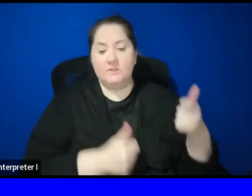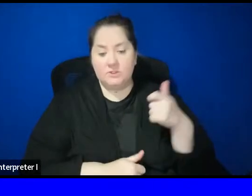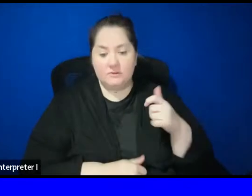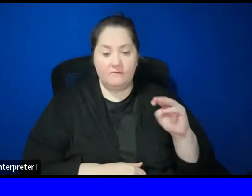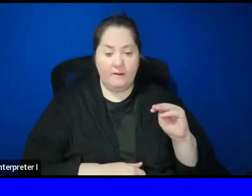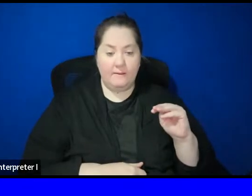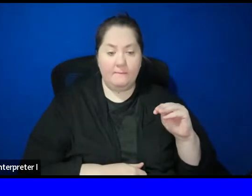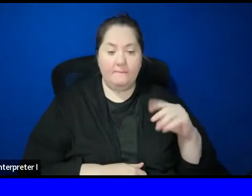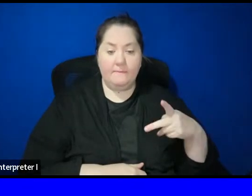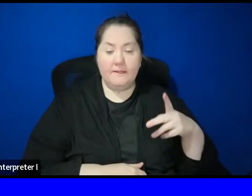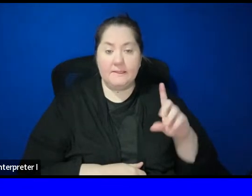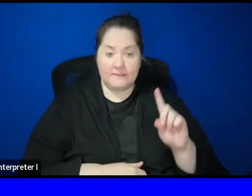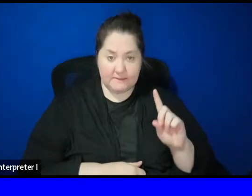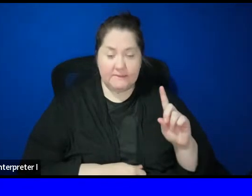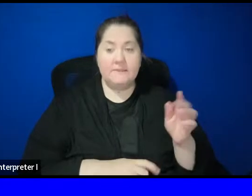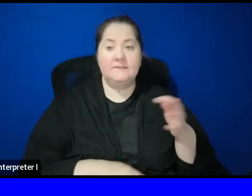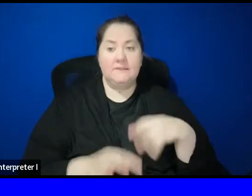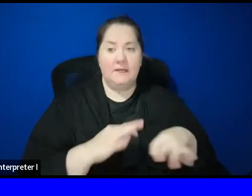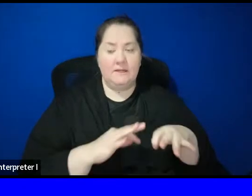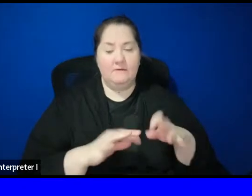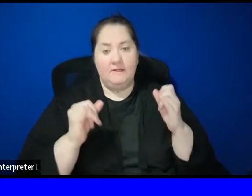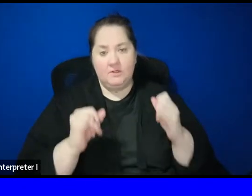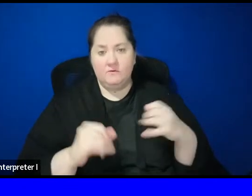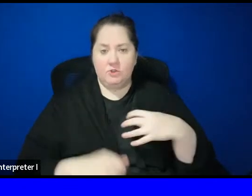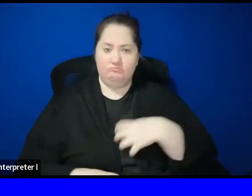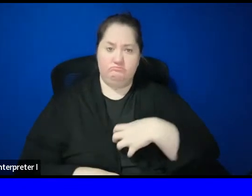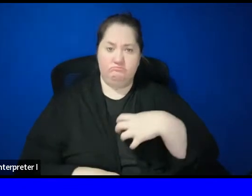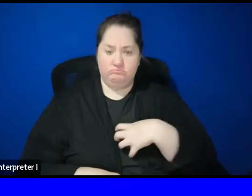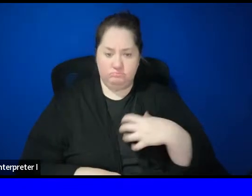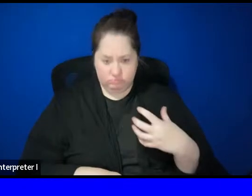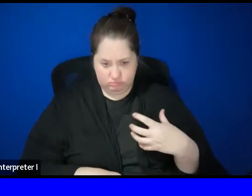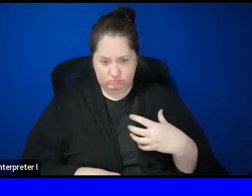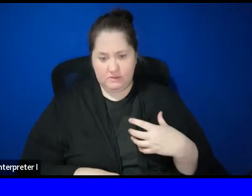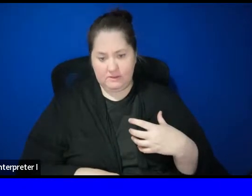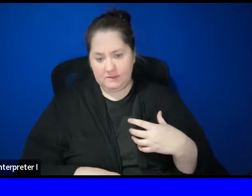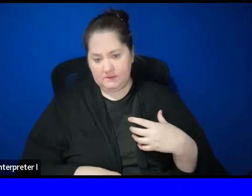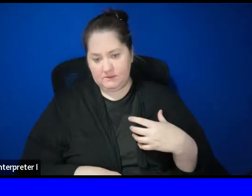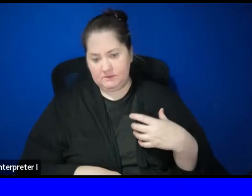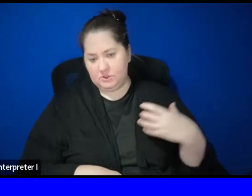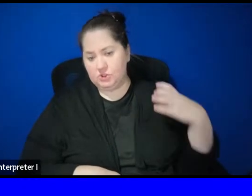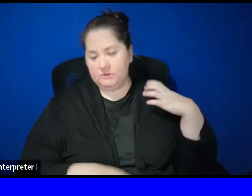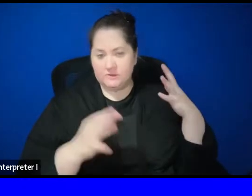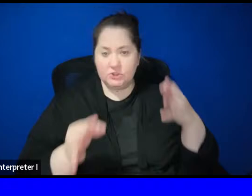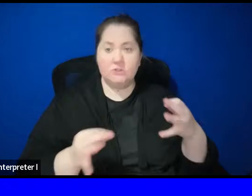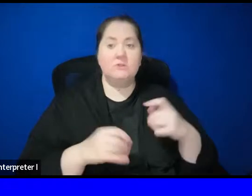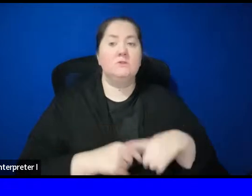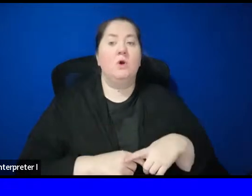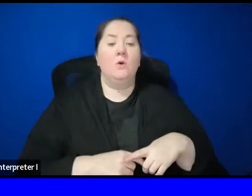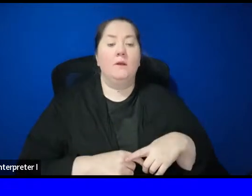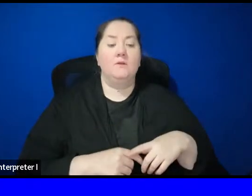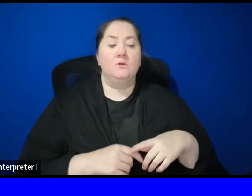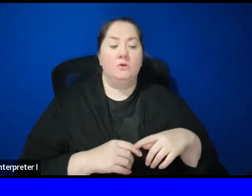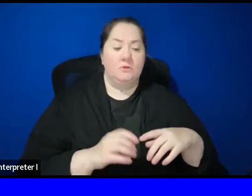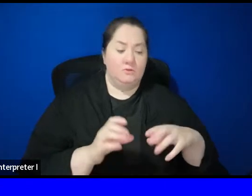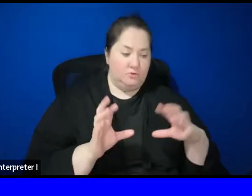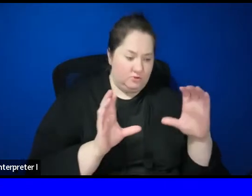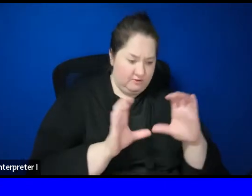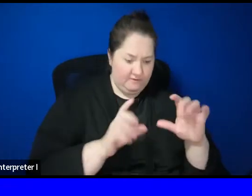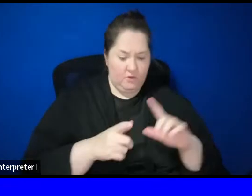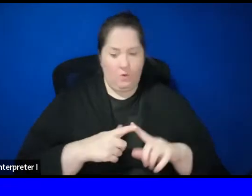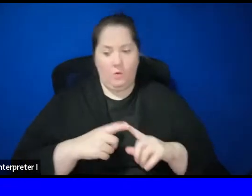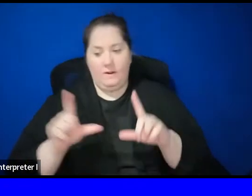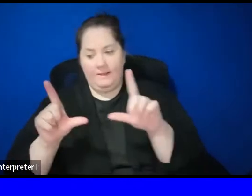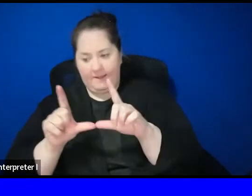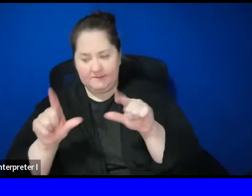rather than on an individual appealing the chief's decision at a hearing in an appeal involving a firearm registration certificate or concealed pistol